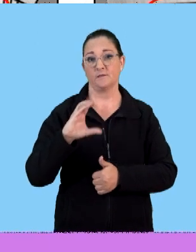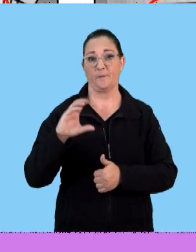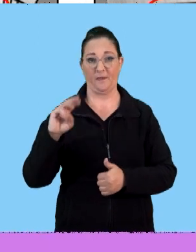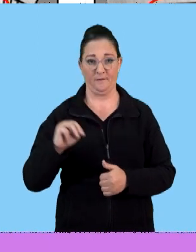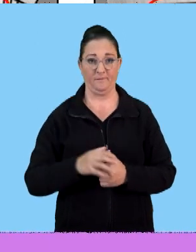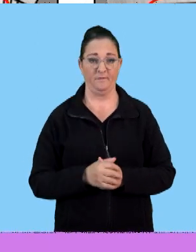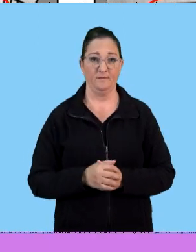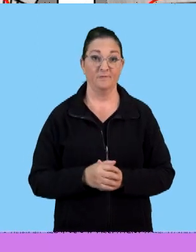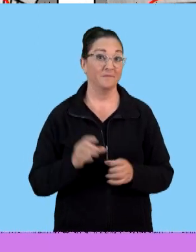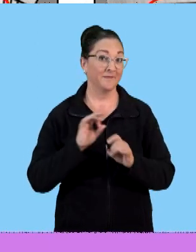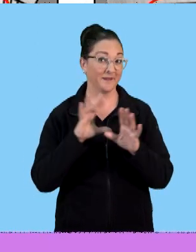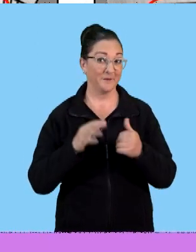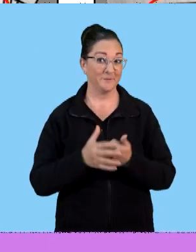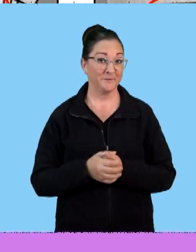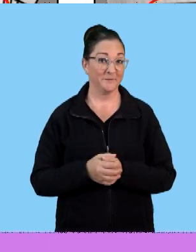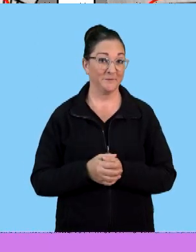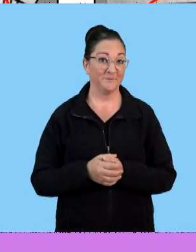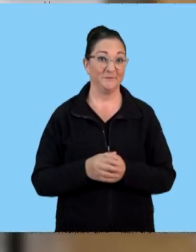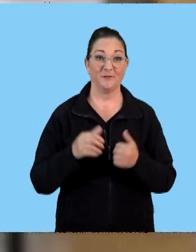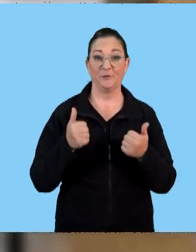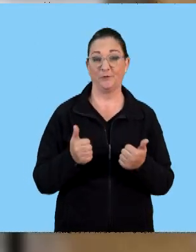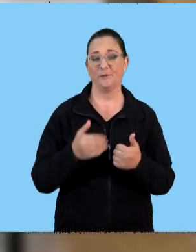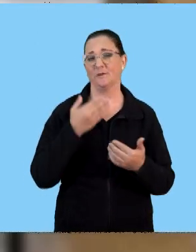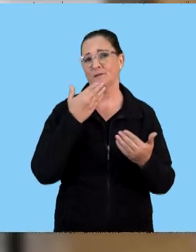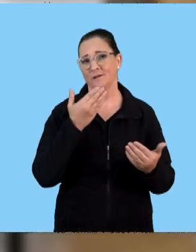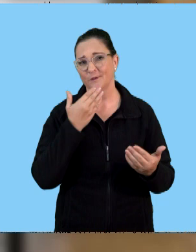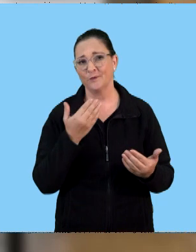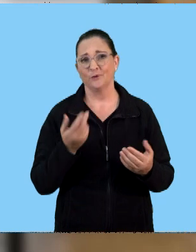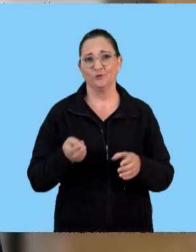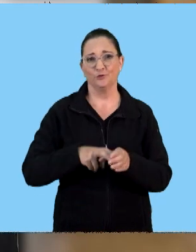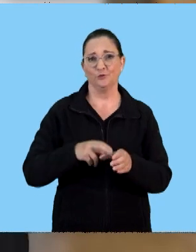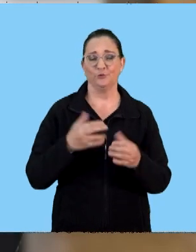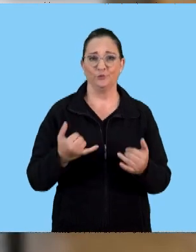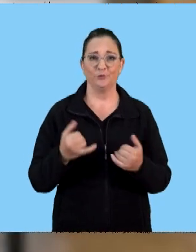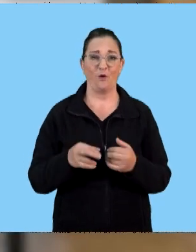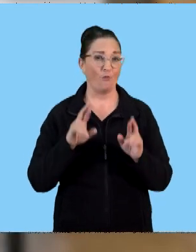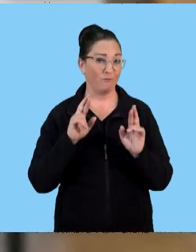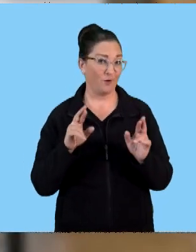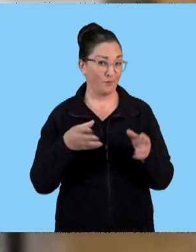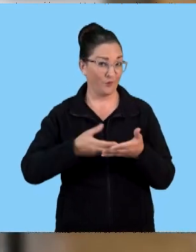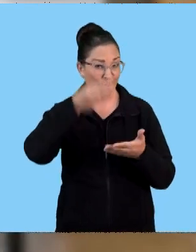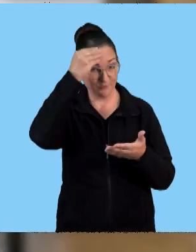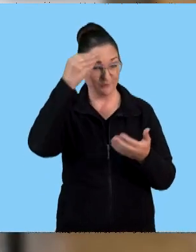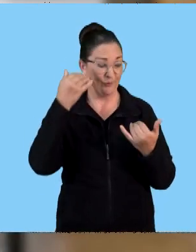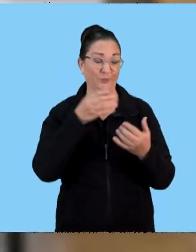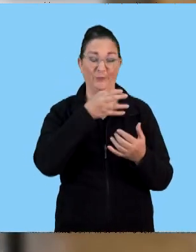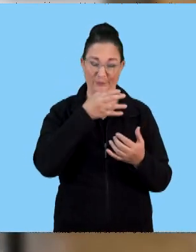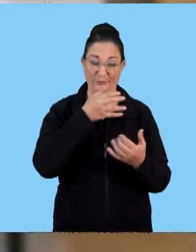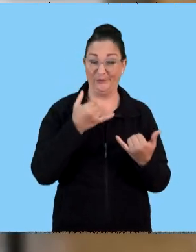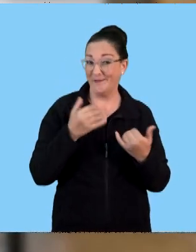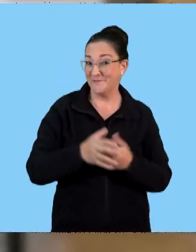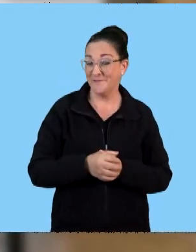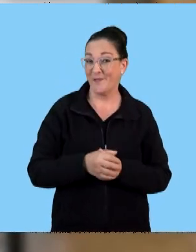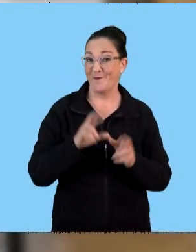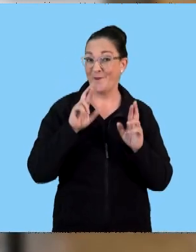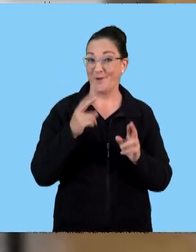an answer of 150 centimeters. Are we clear? All right. Guys, thank you so much for joining us today. Hope you've learned